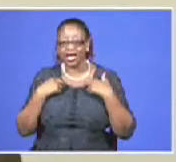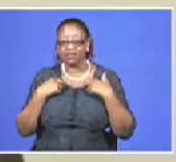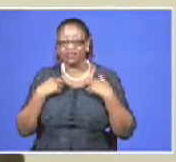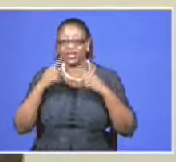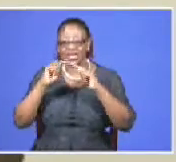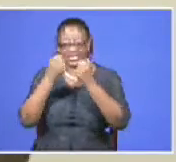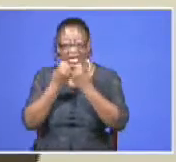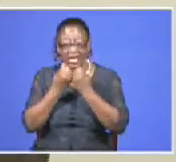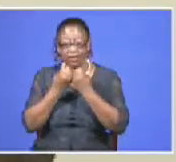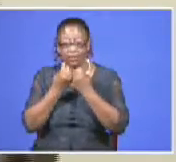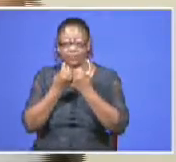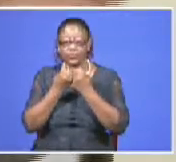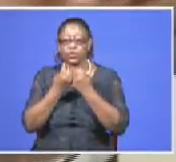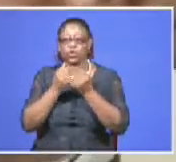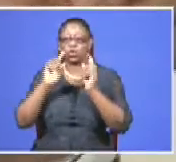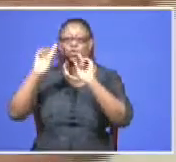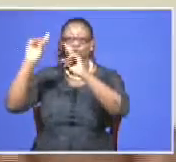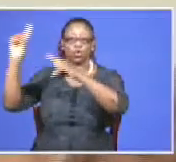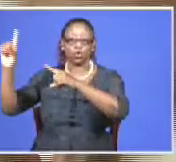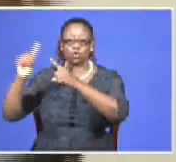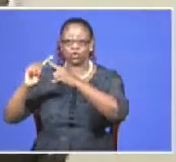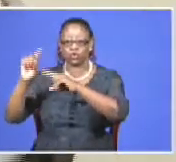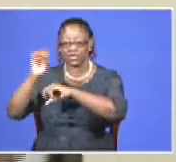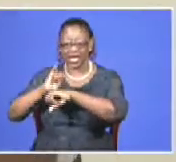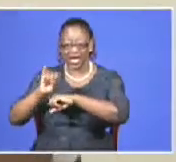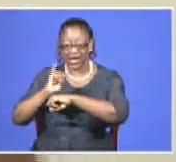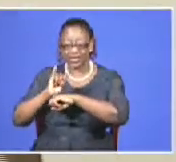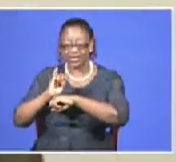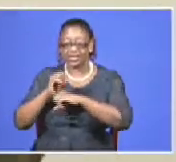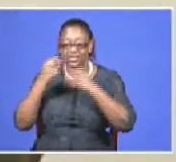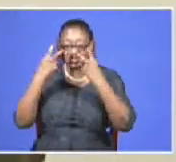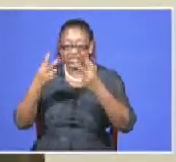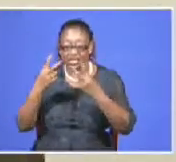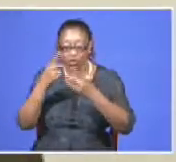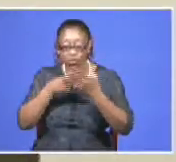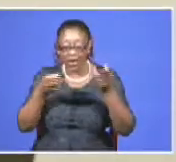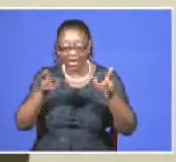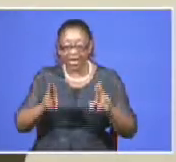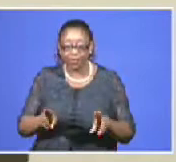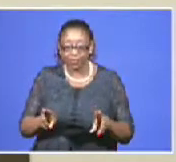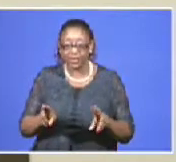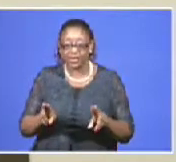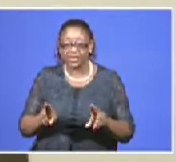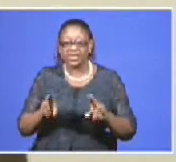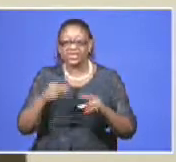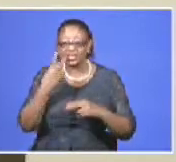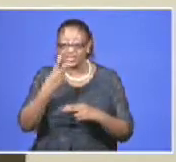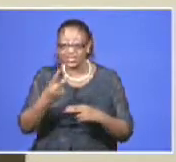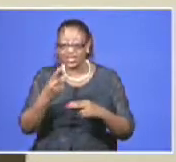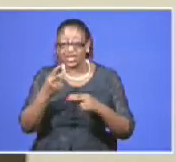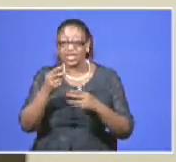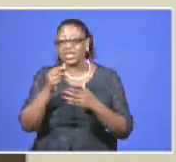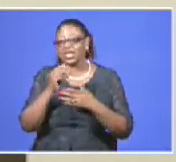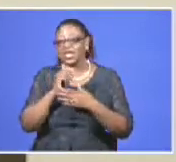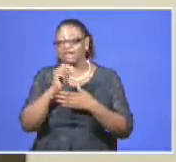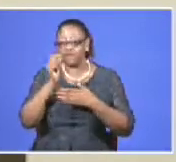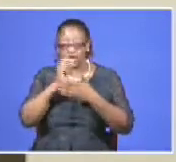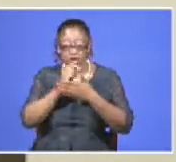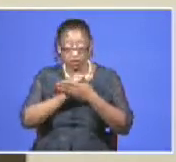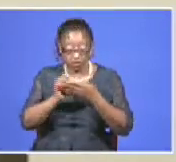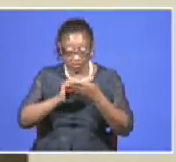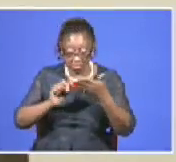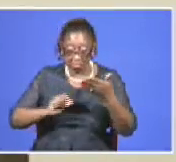team who goes to the appropriate island to interdict if and when they clear our borders. They are